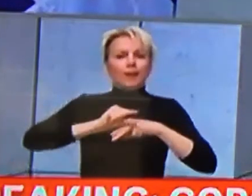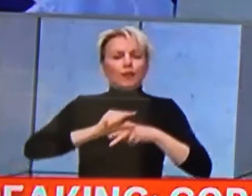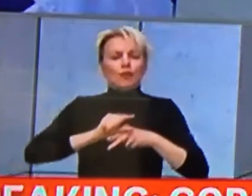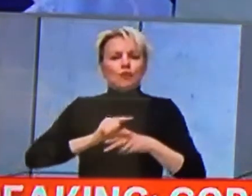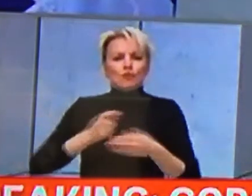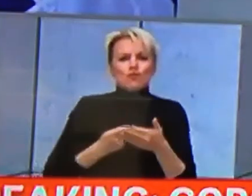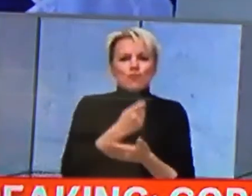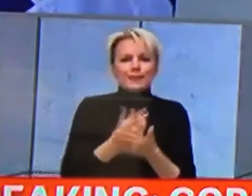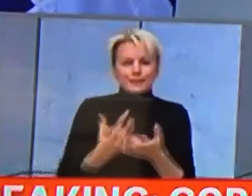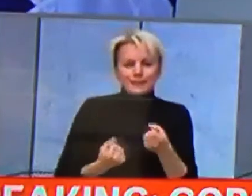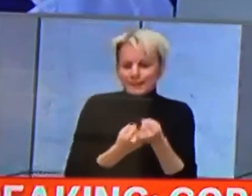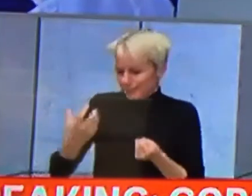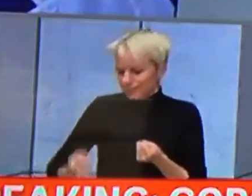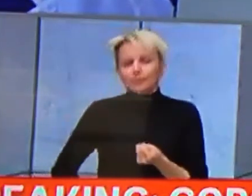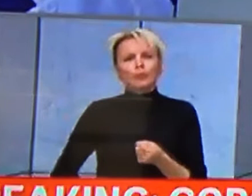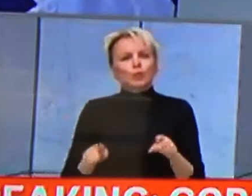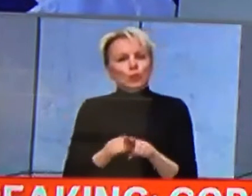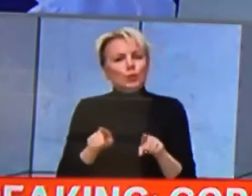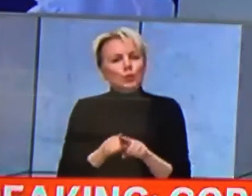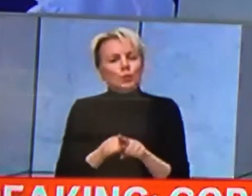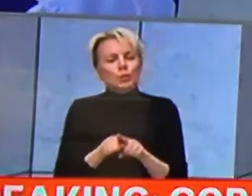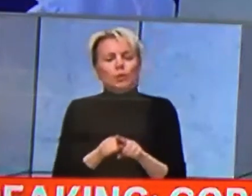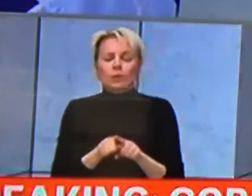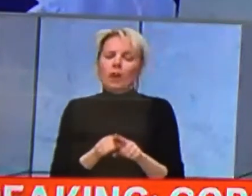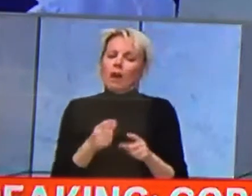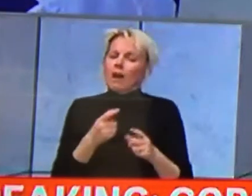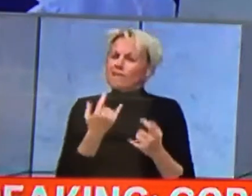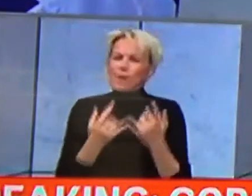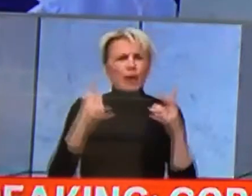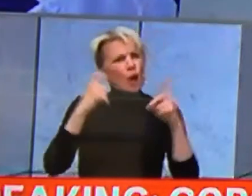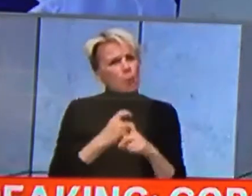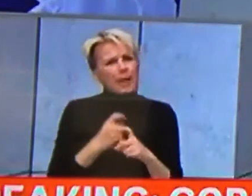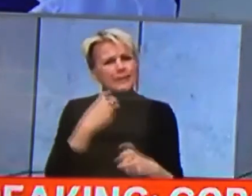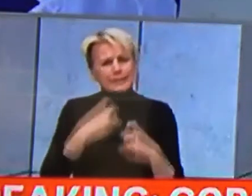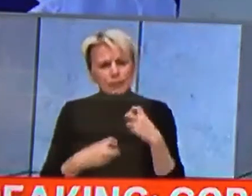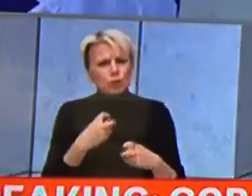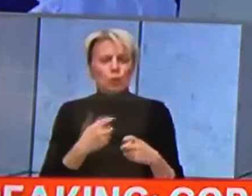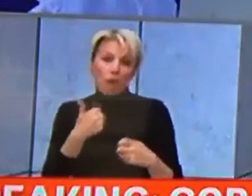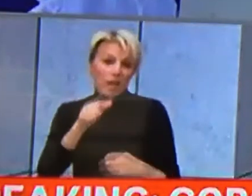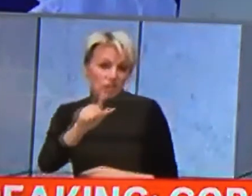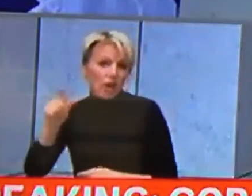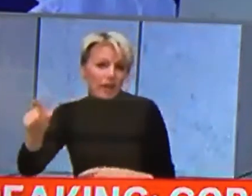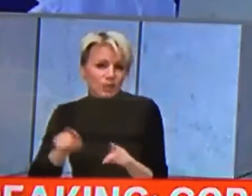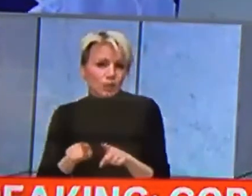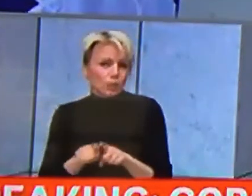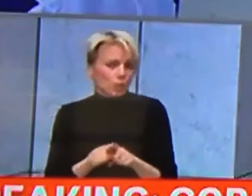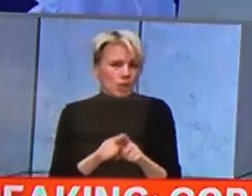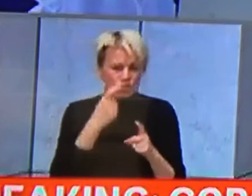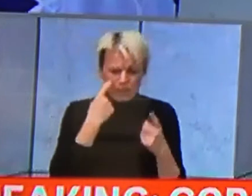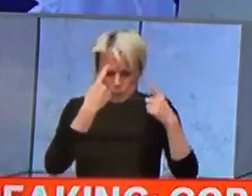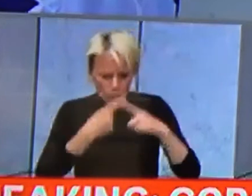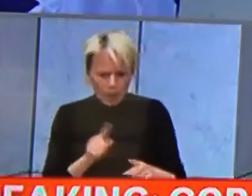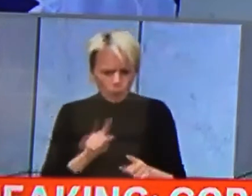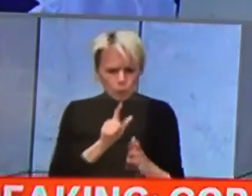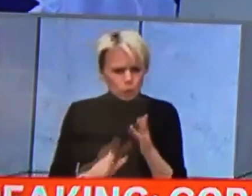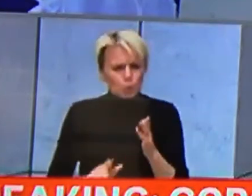an issue that it's a higher priority, just like childcare, and they're complicated issues in many respects, and we've got to work through them to get the right answers, but it